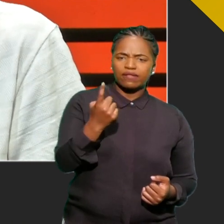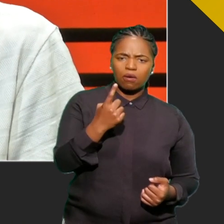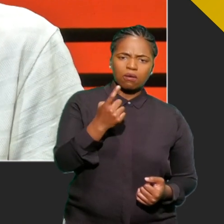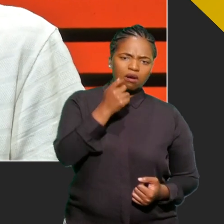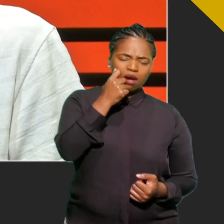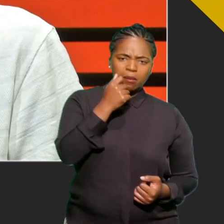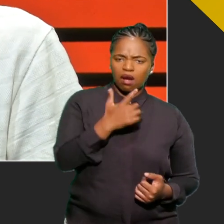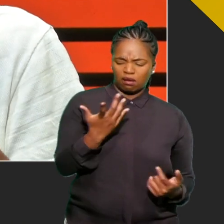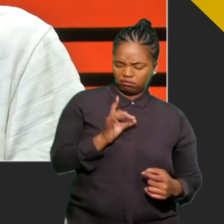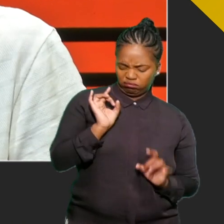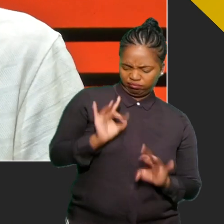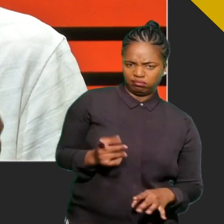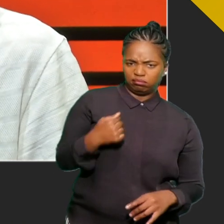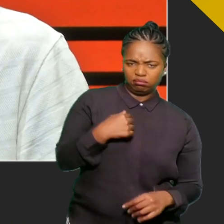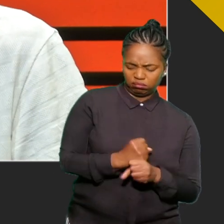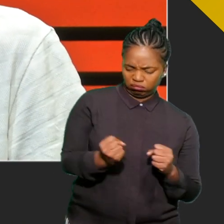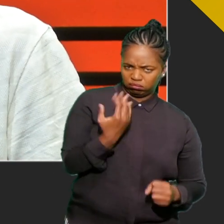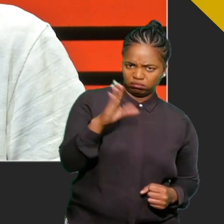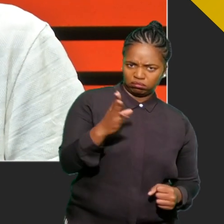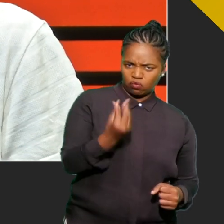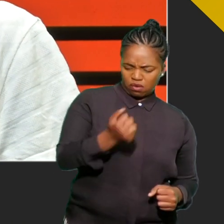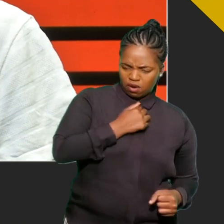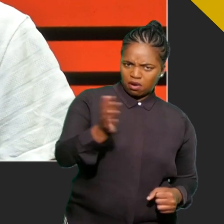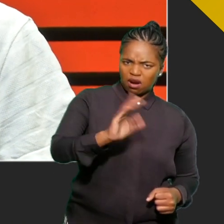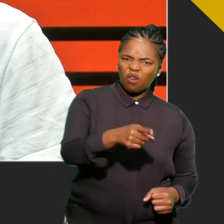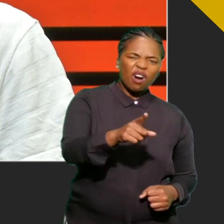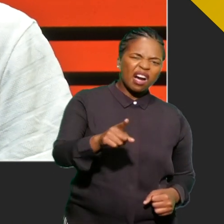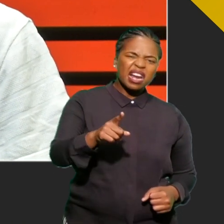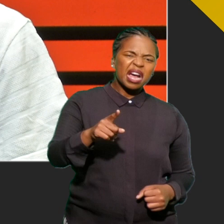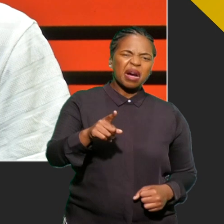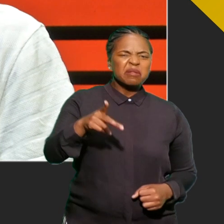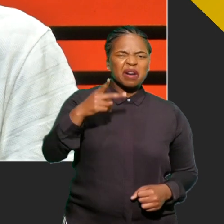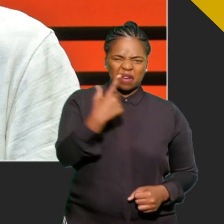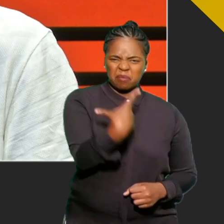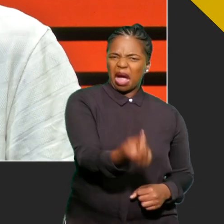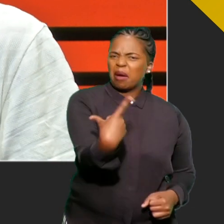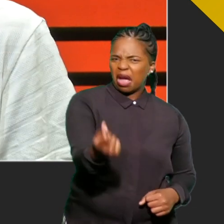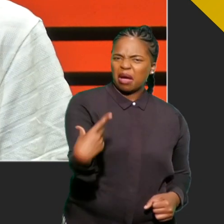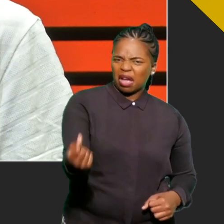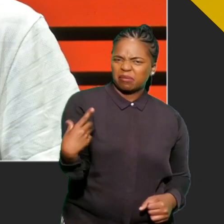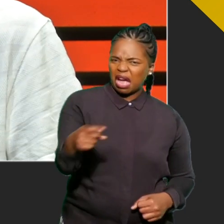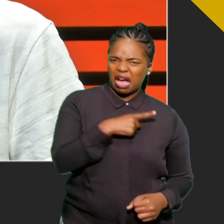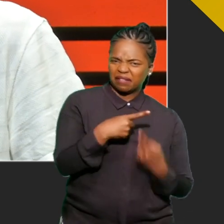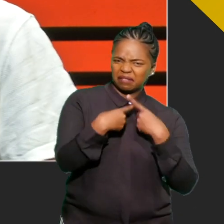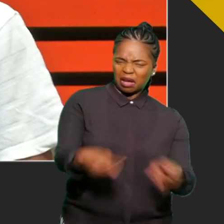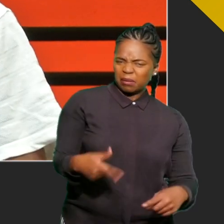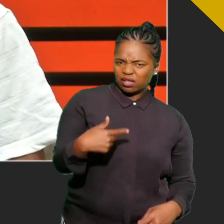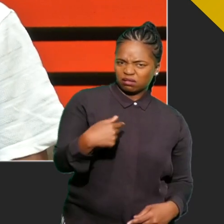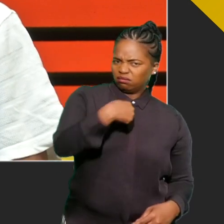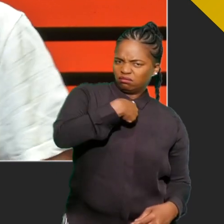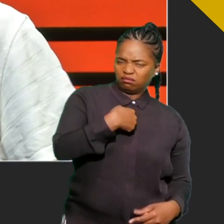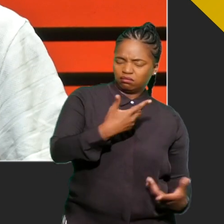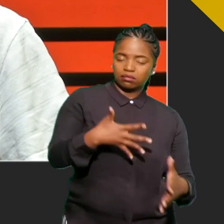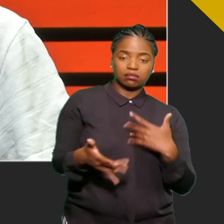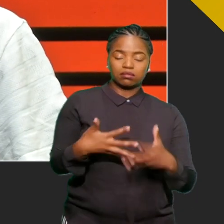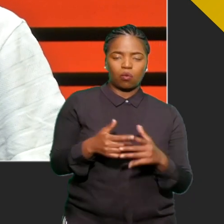help us in to be part of that denial, you know, saying, I want to say, but I'll talk someone, I'm not going to be able to, you know. And we